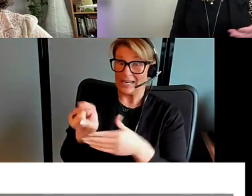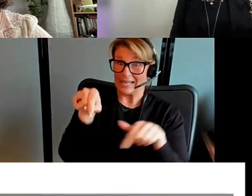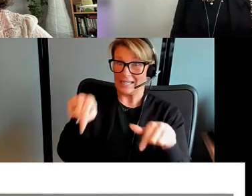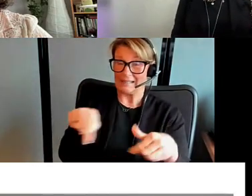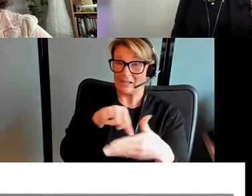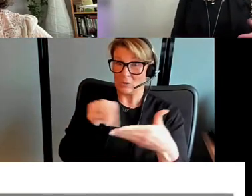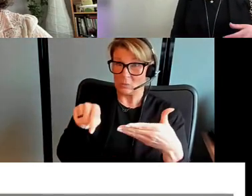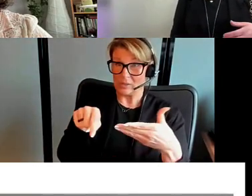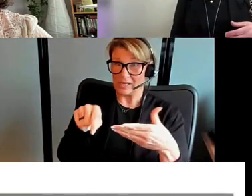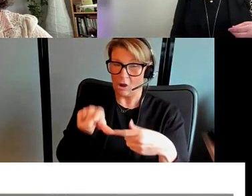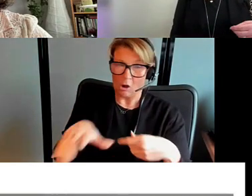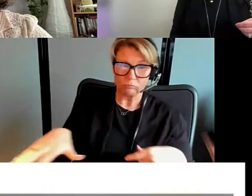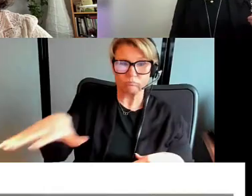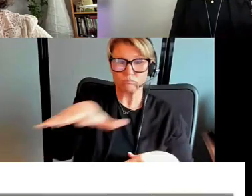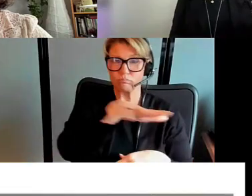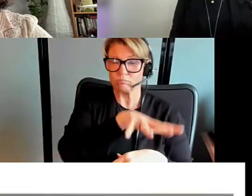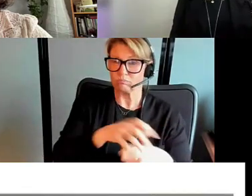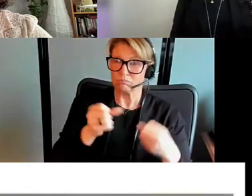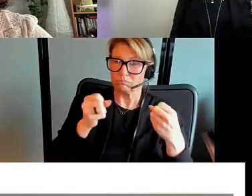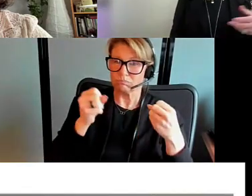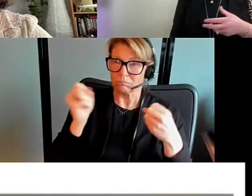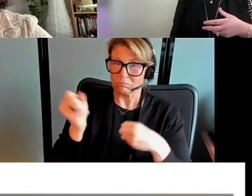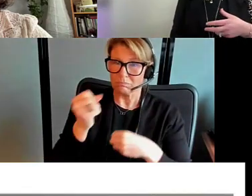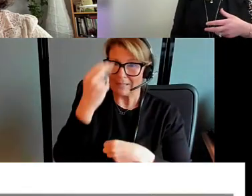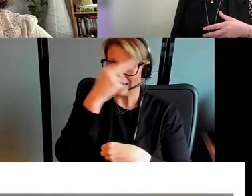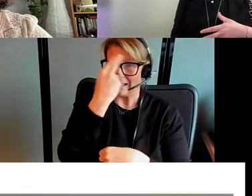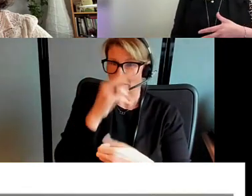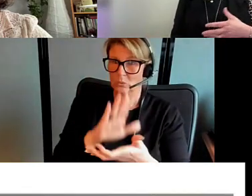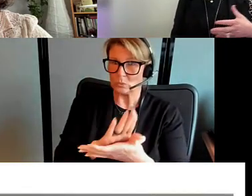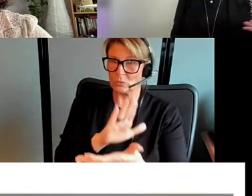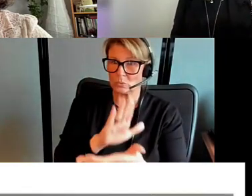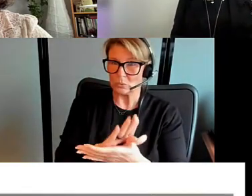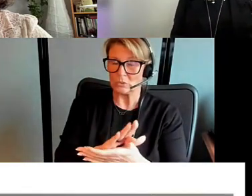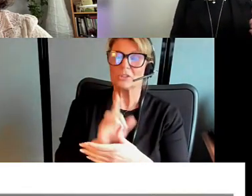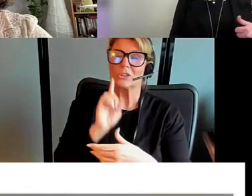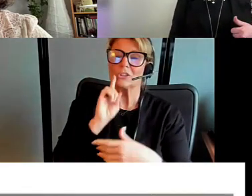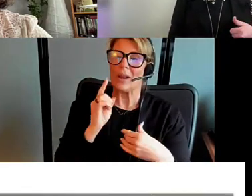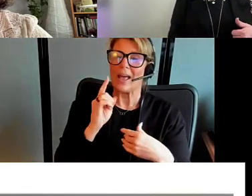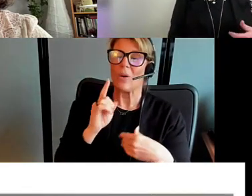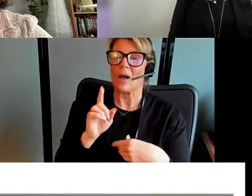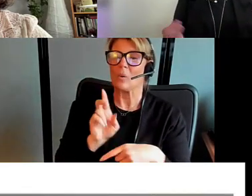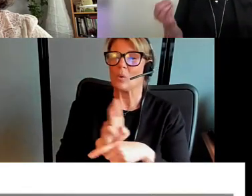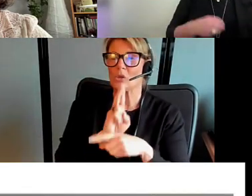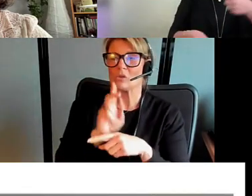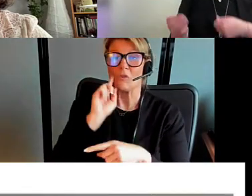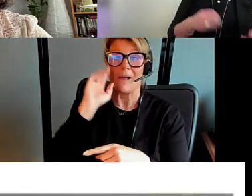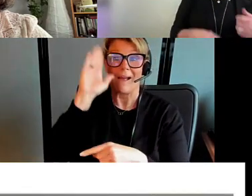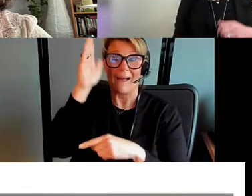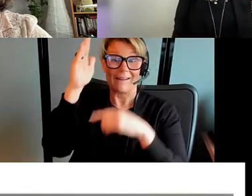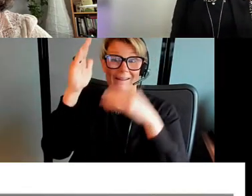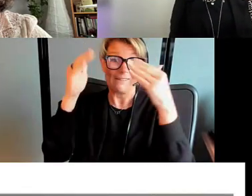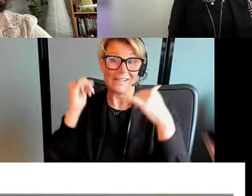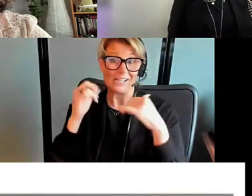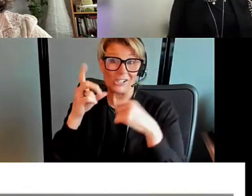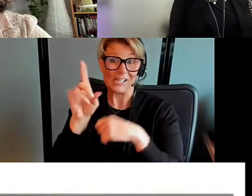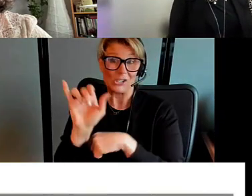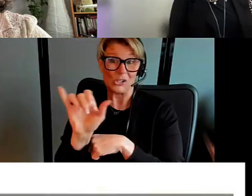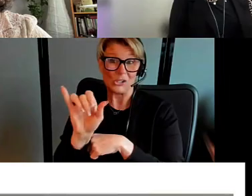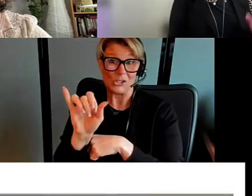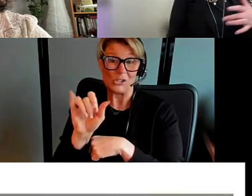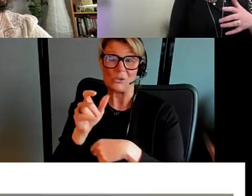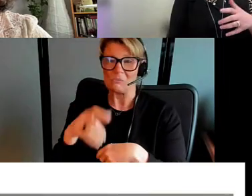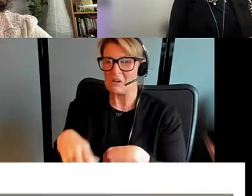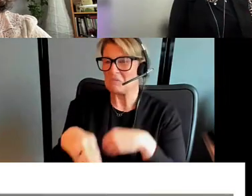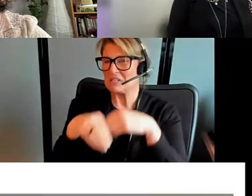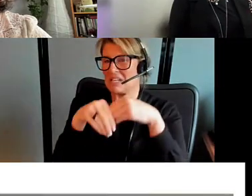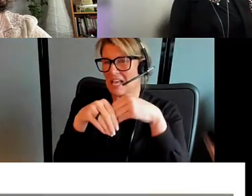in Catholic schools. And for me, I will use that for adult education stories too, right? I will pull it in and